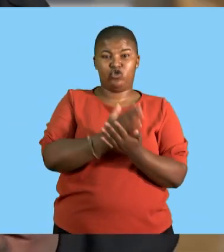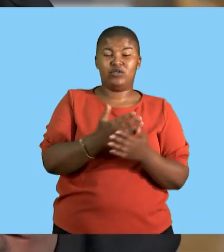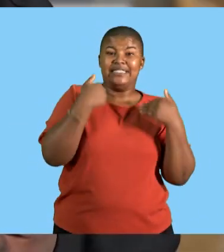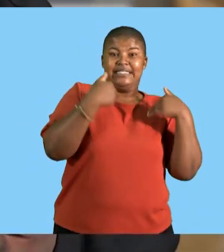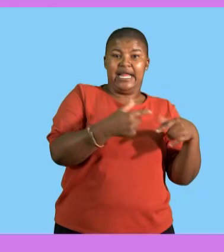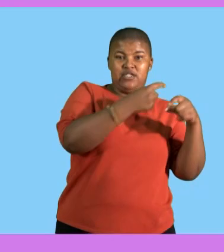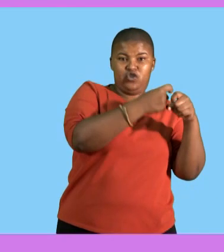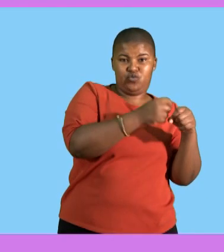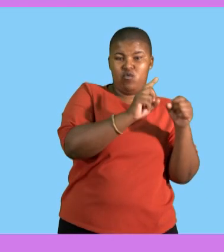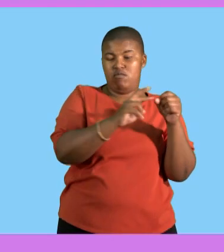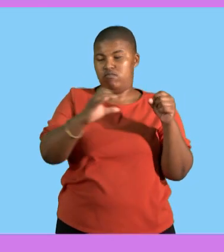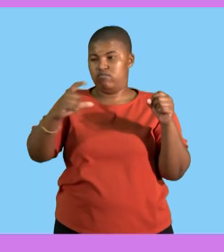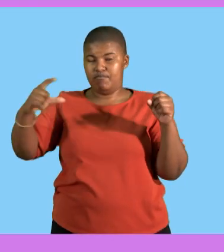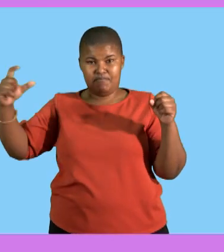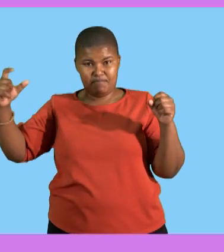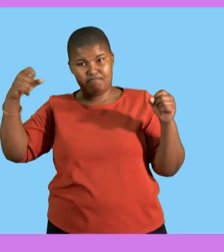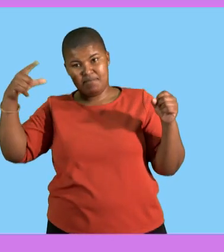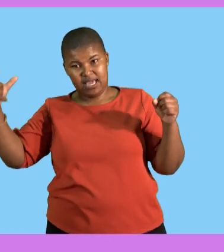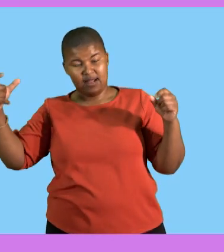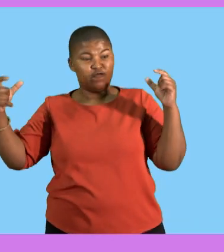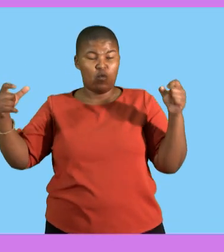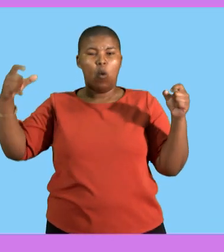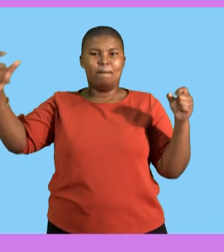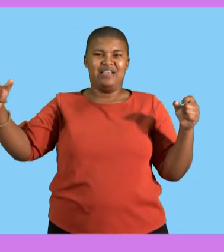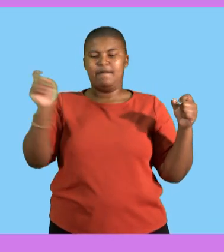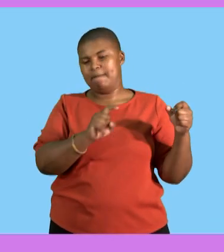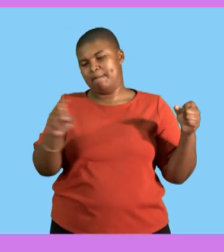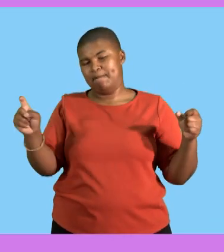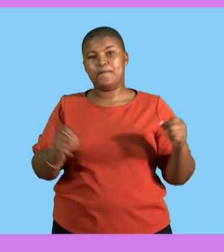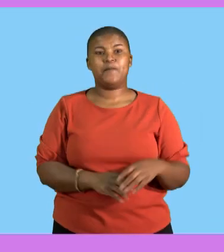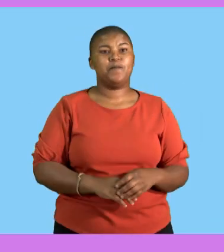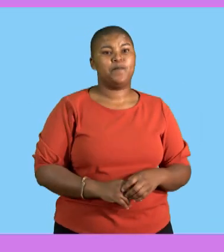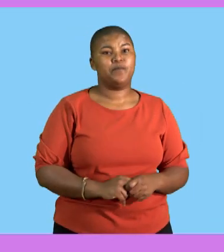order. So you have your 4,100,